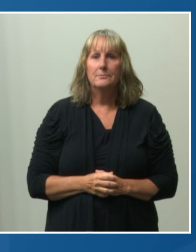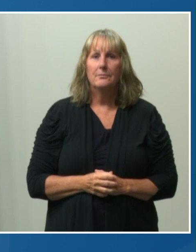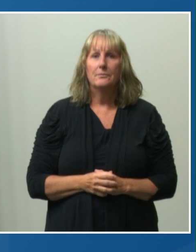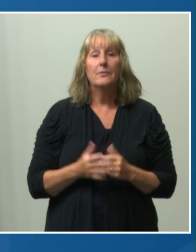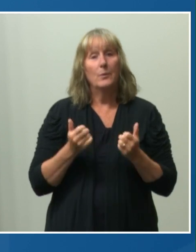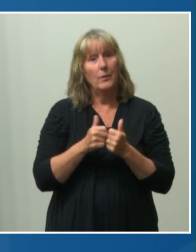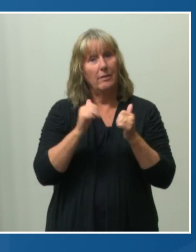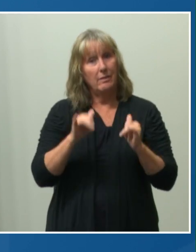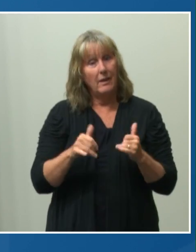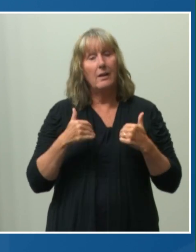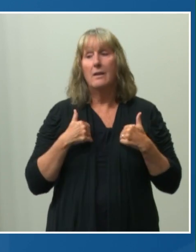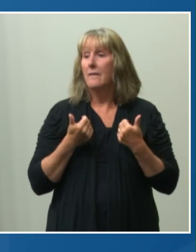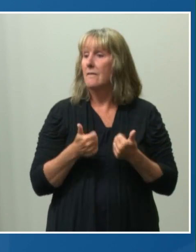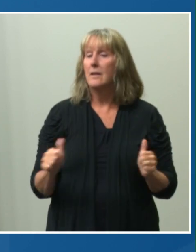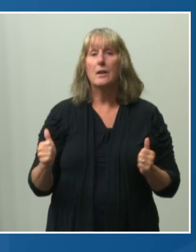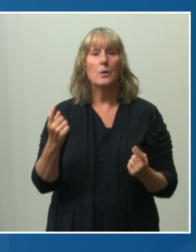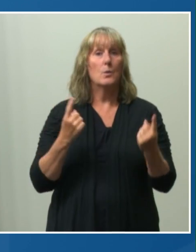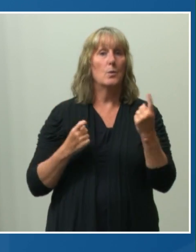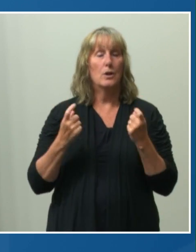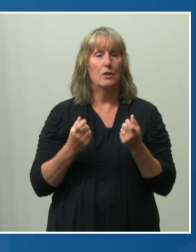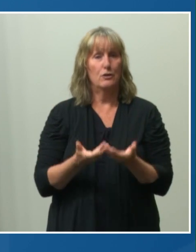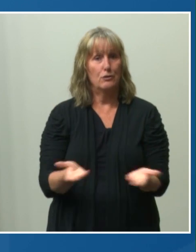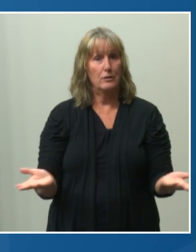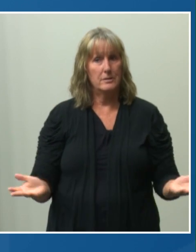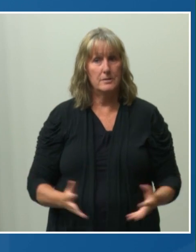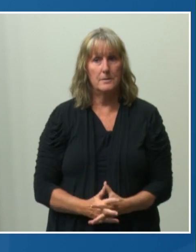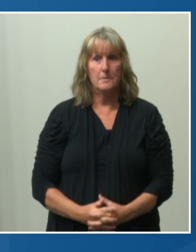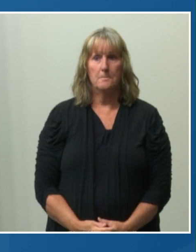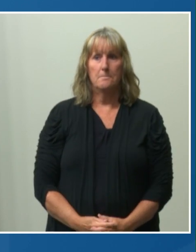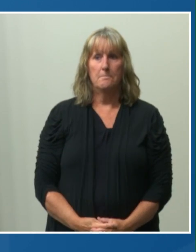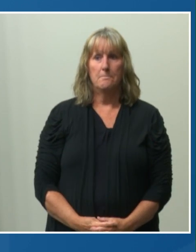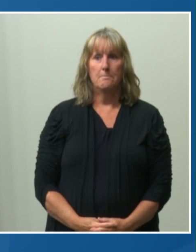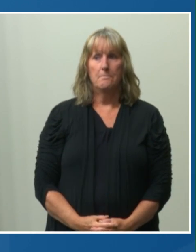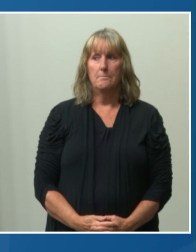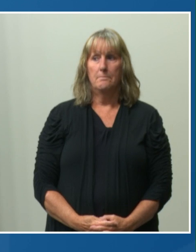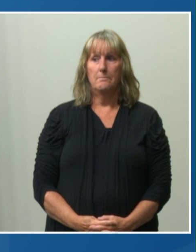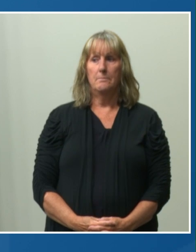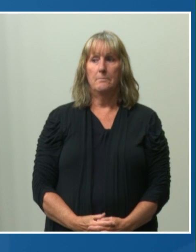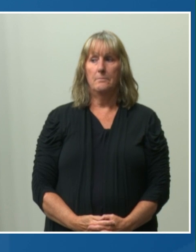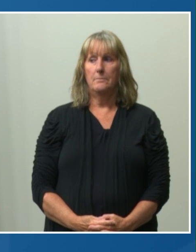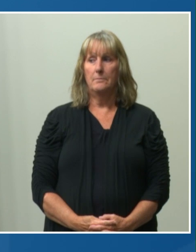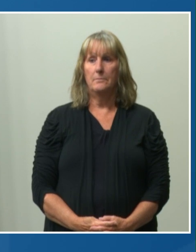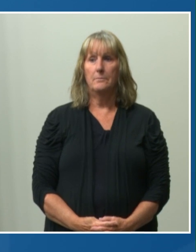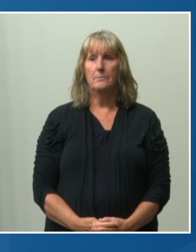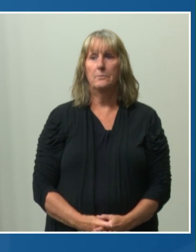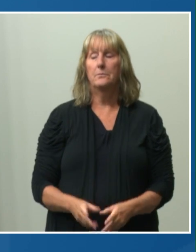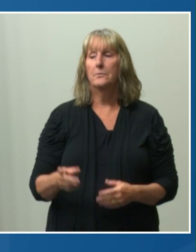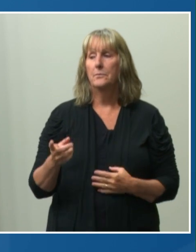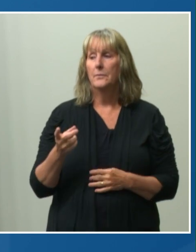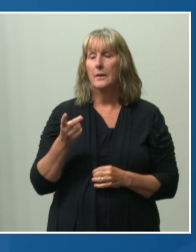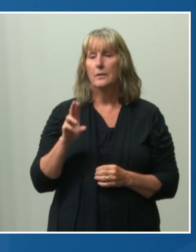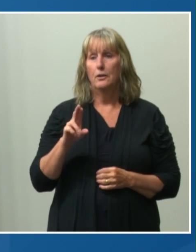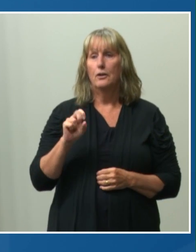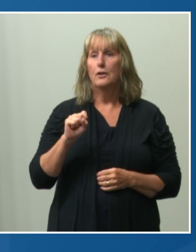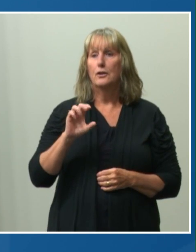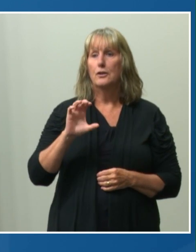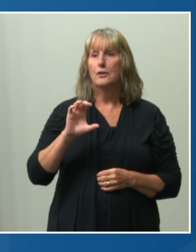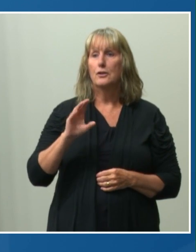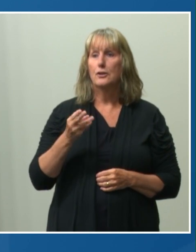with that, we'd be happy to take any questions. Is Dr. Schmidt still on the line? Yes.